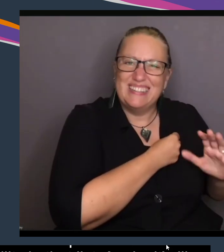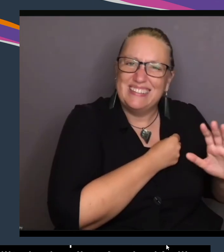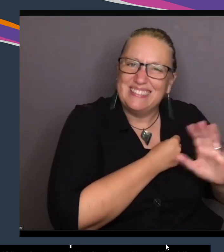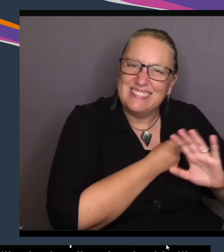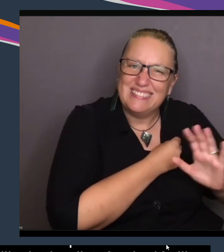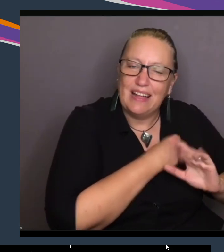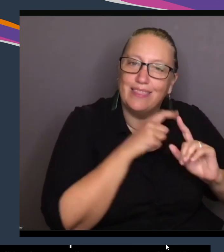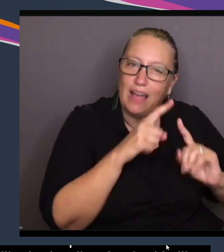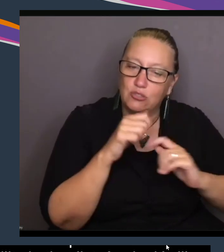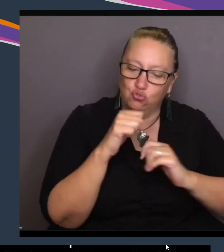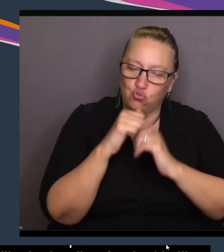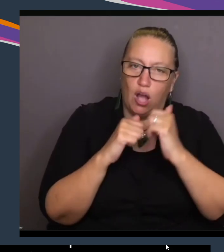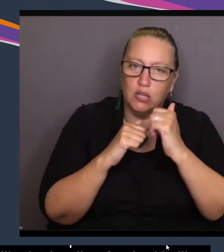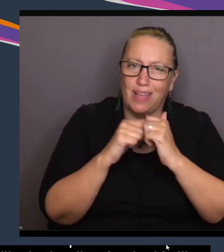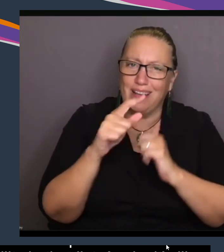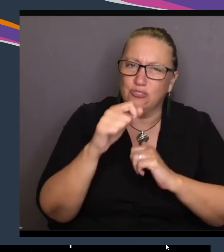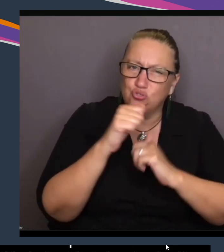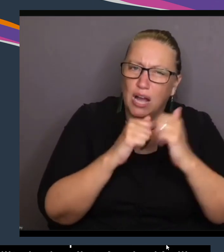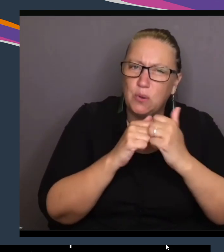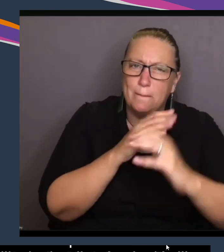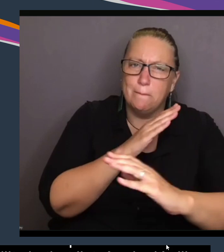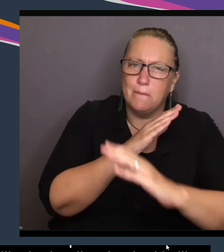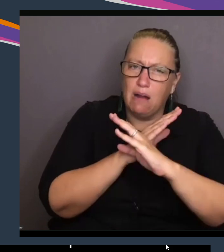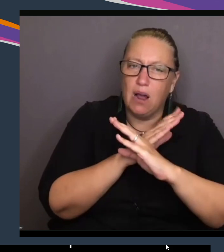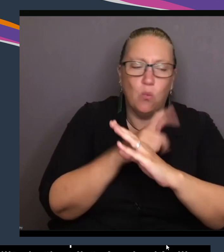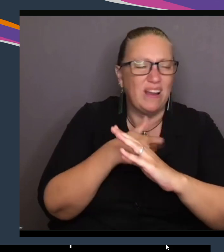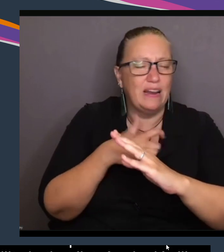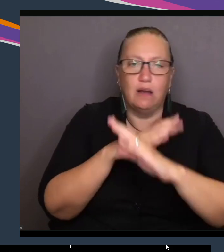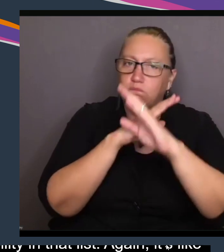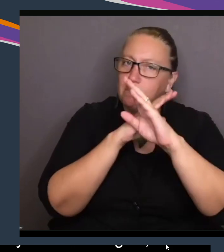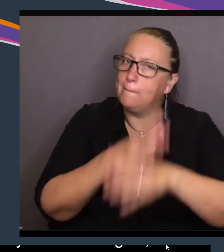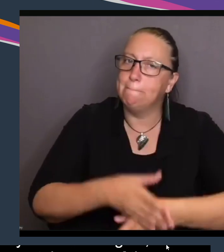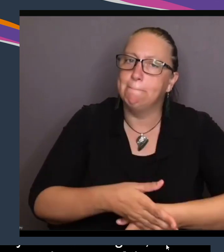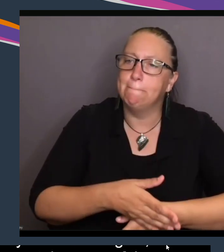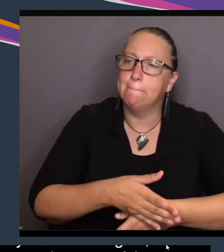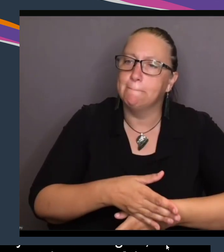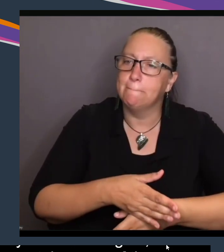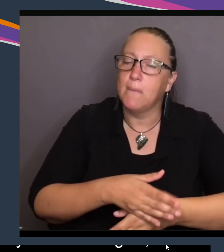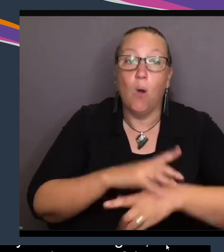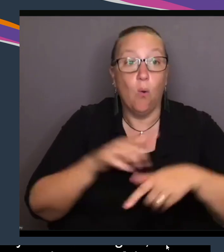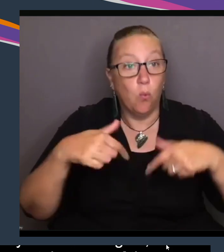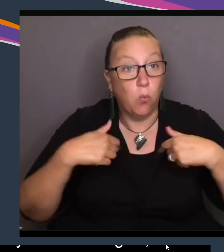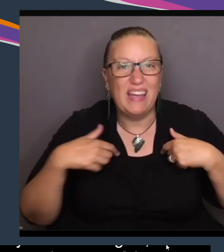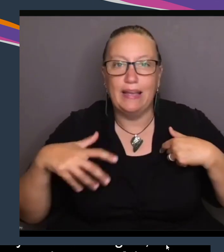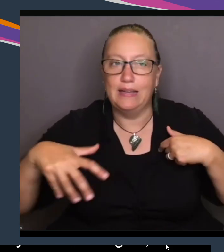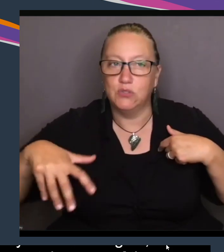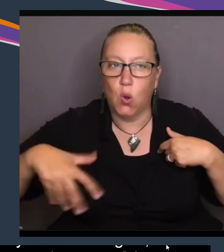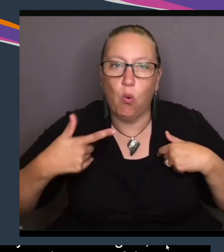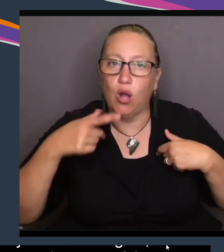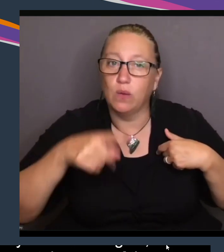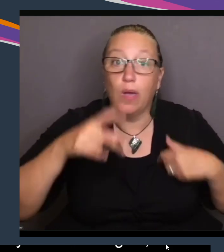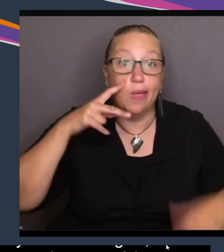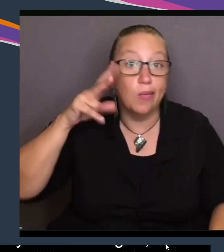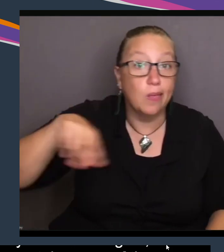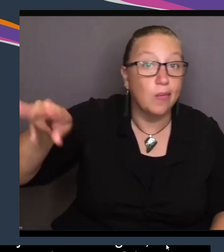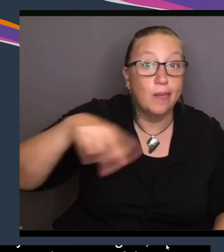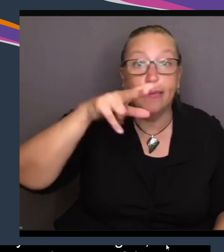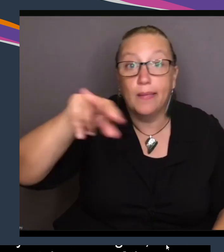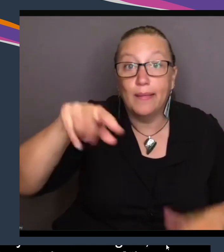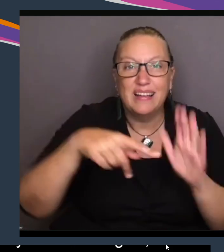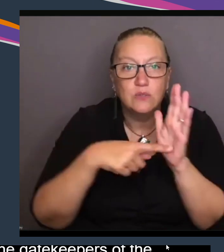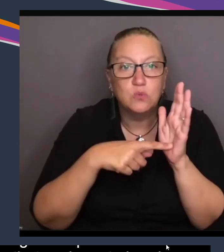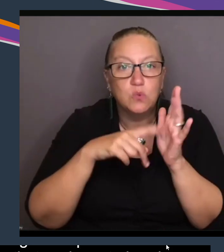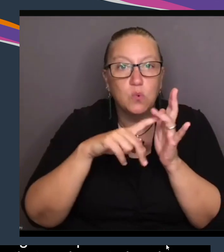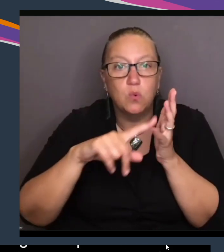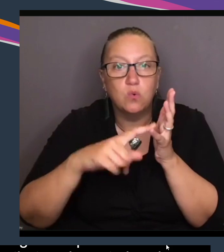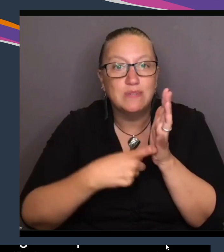structural barriers that we have to break through. We don't just want to be tourists in here. We actually want to make difference. We want to